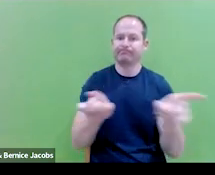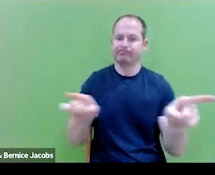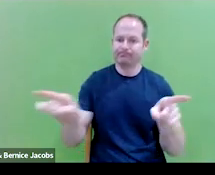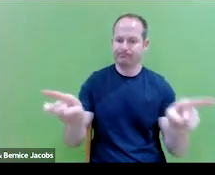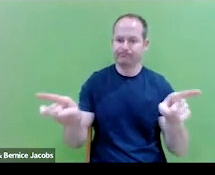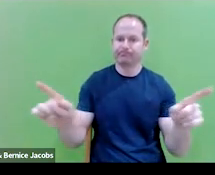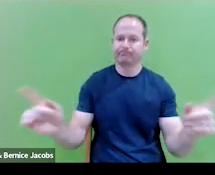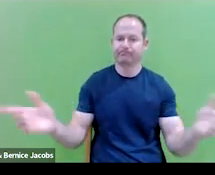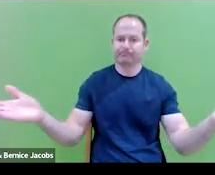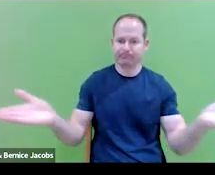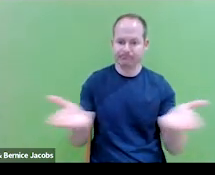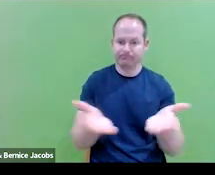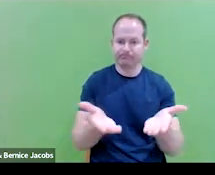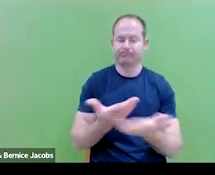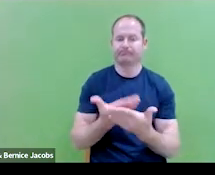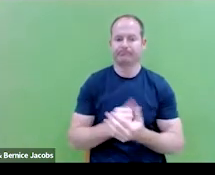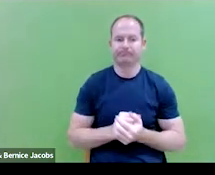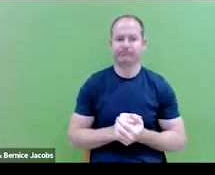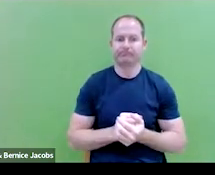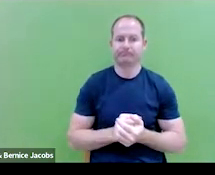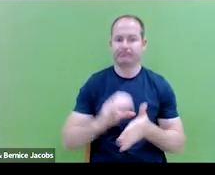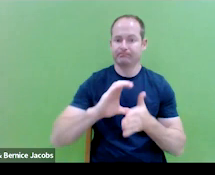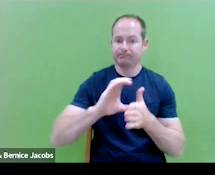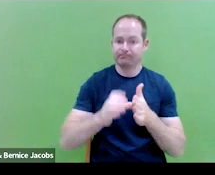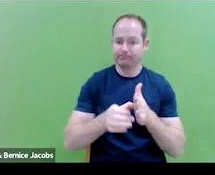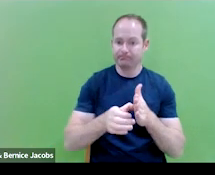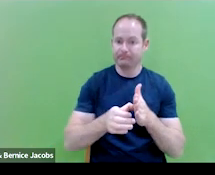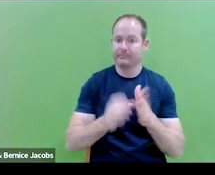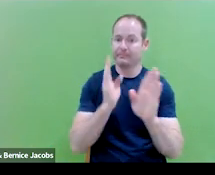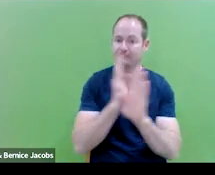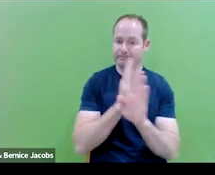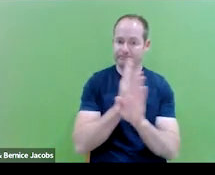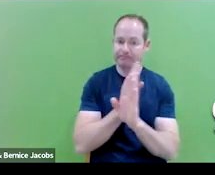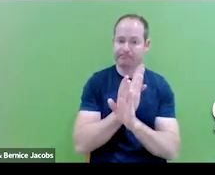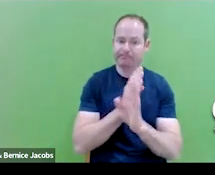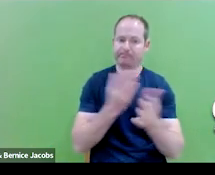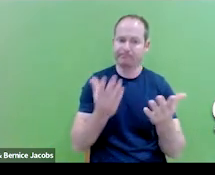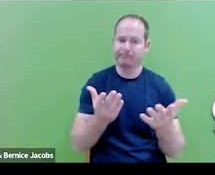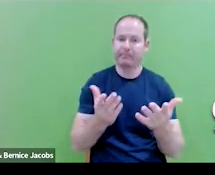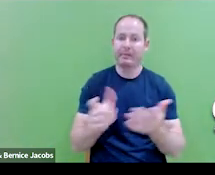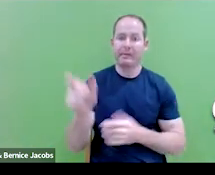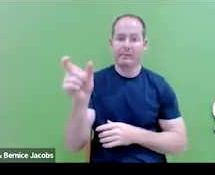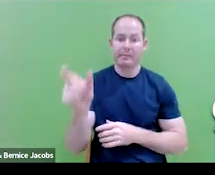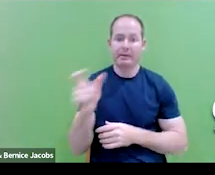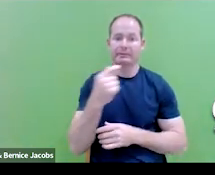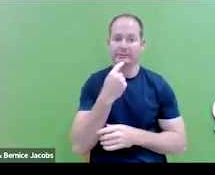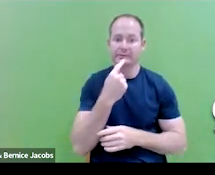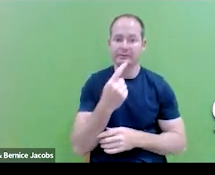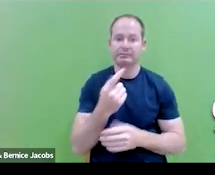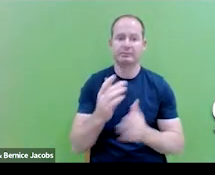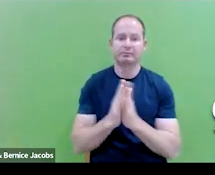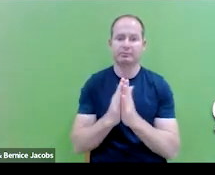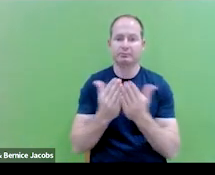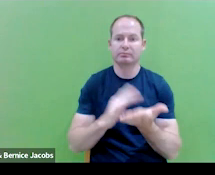I think the disability sector is a bit of a secret club. Like I think somebody else had mentioned around getting the book and Braille